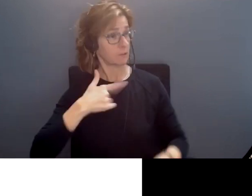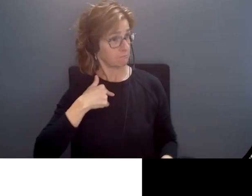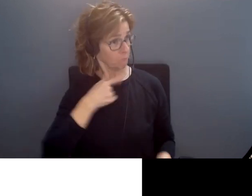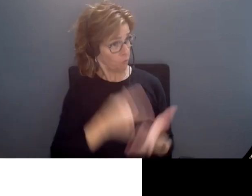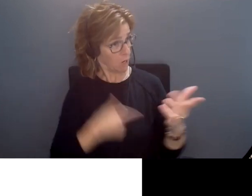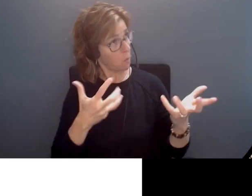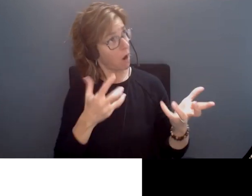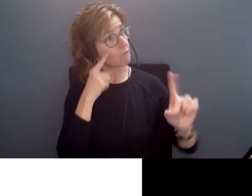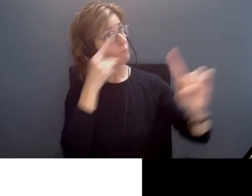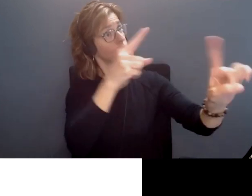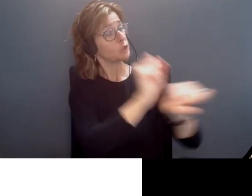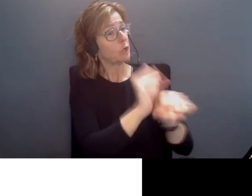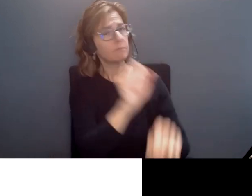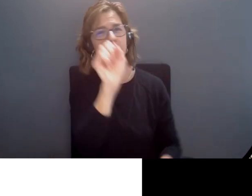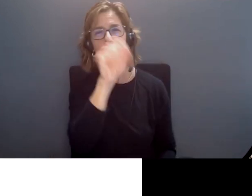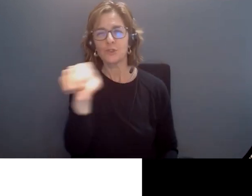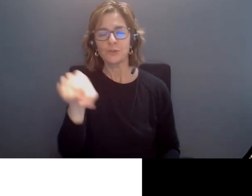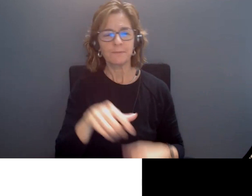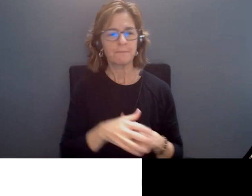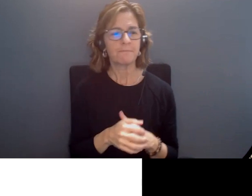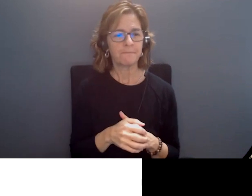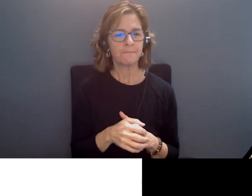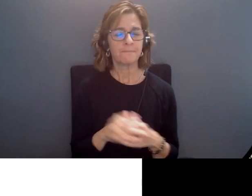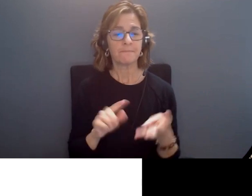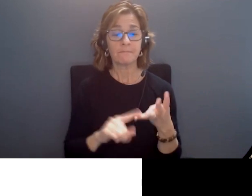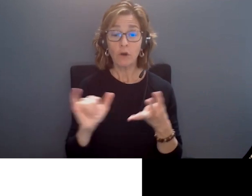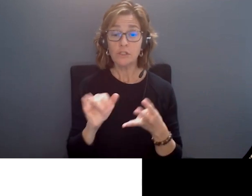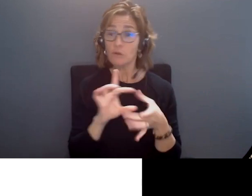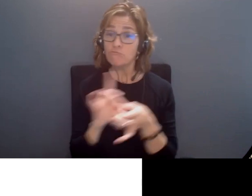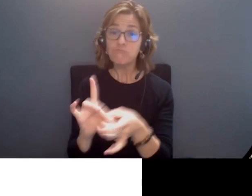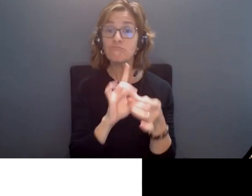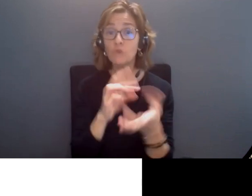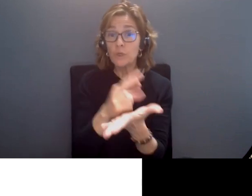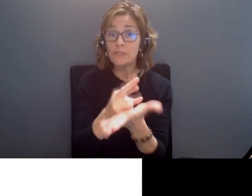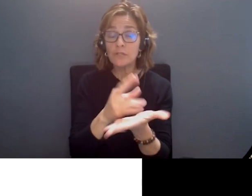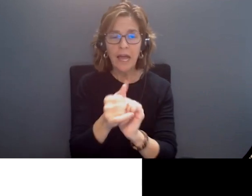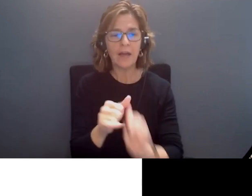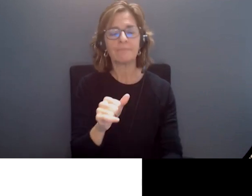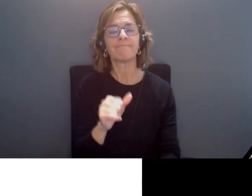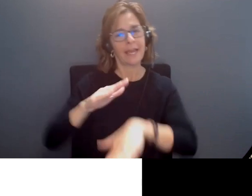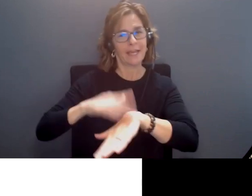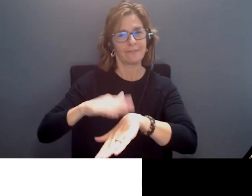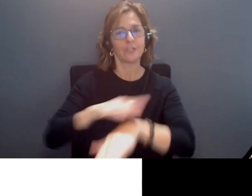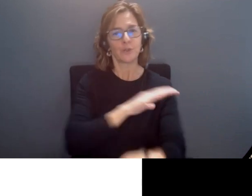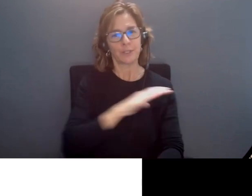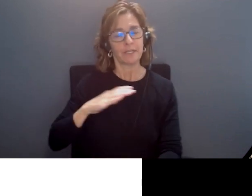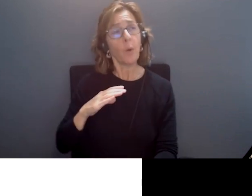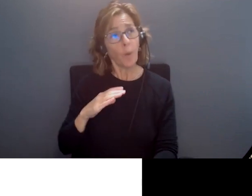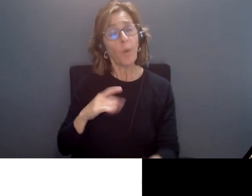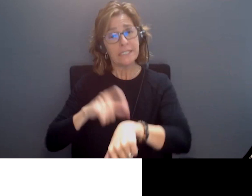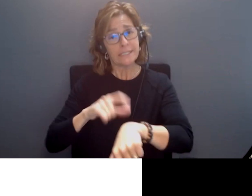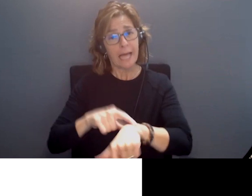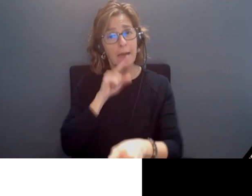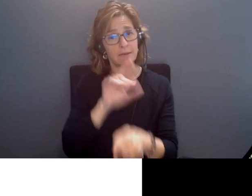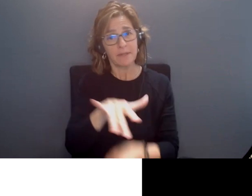Advisory committees are an often overlooked resource simply because they require time and commitment from everyone involved. But if